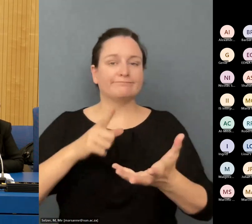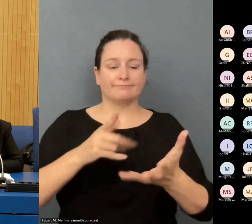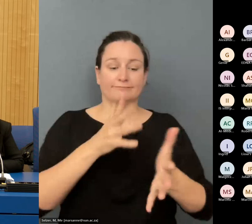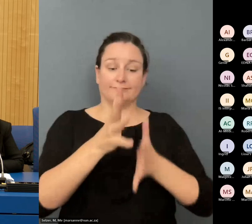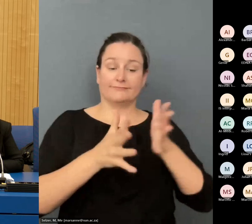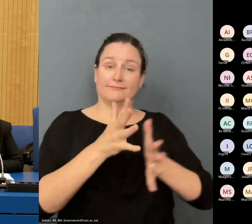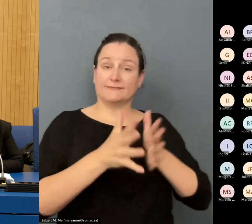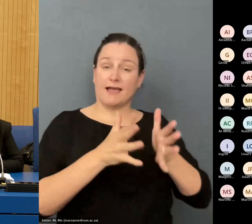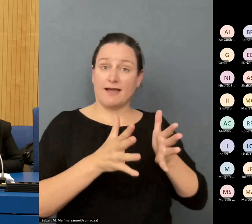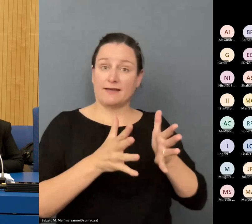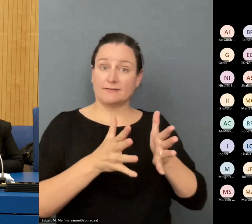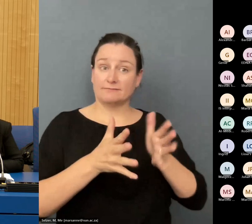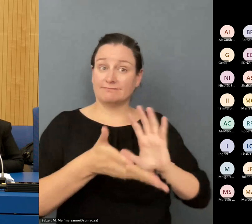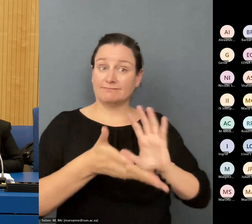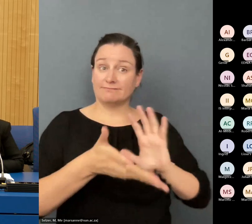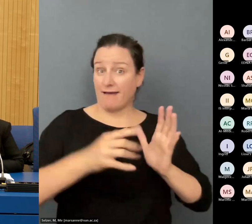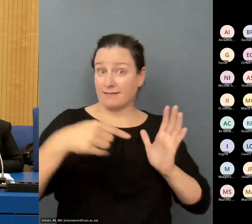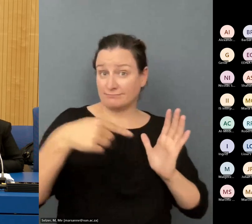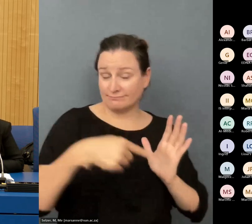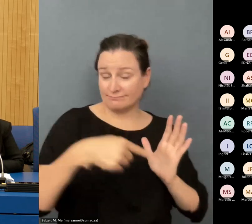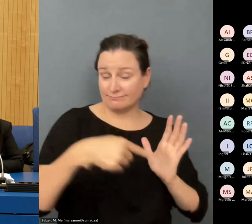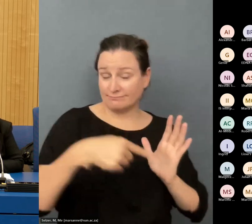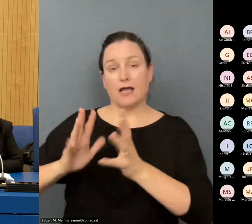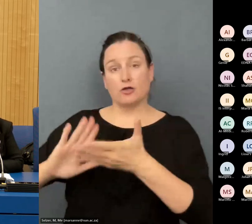also developing signing communities.